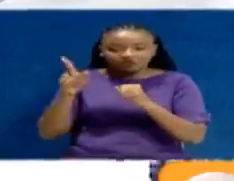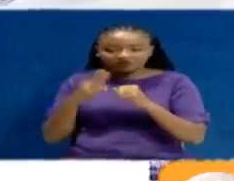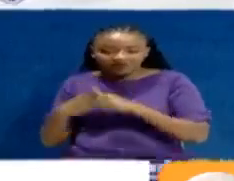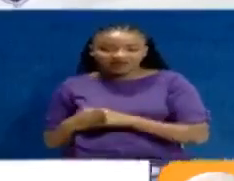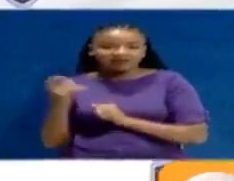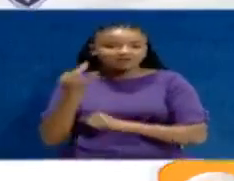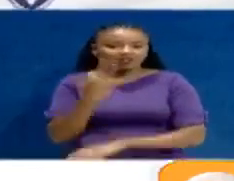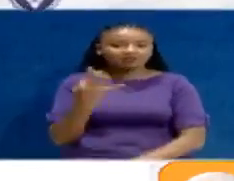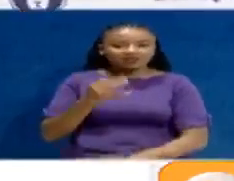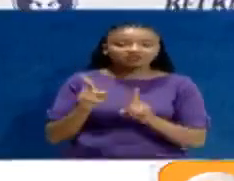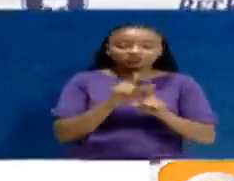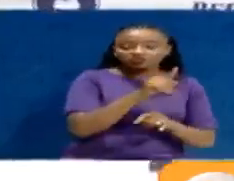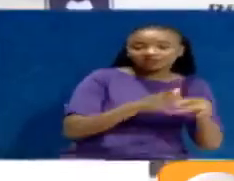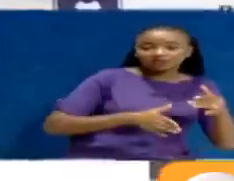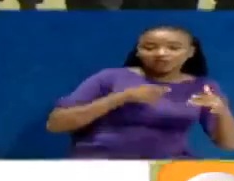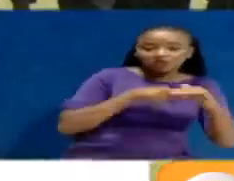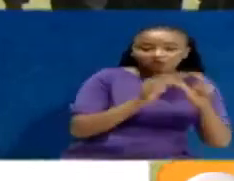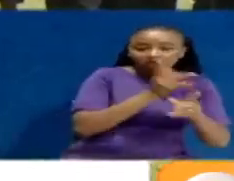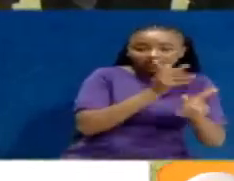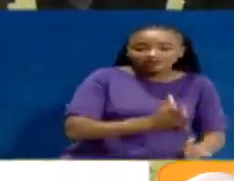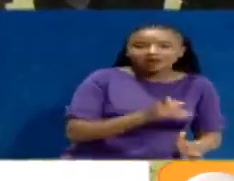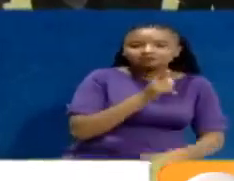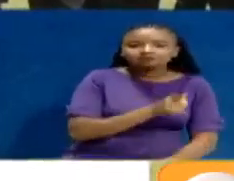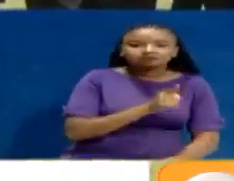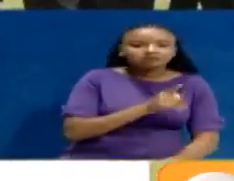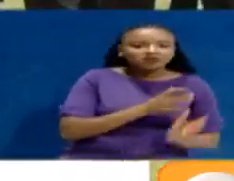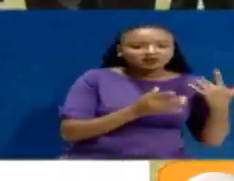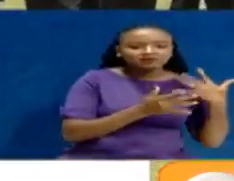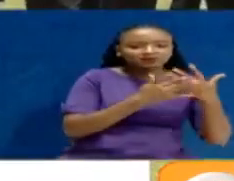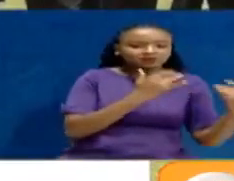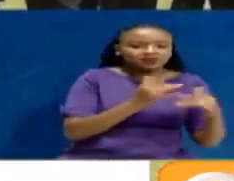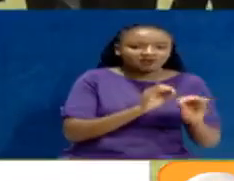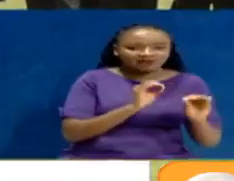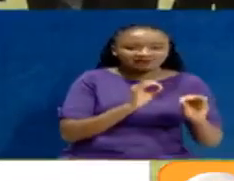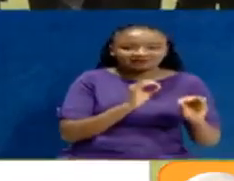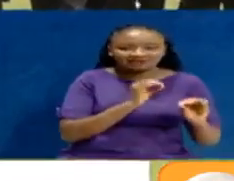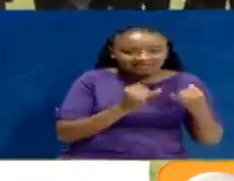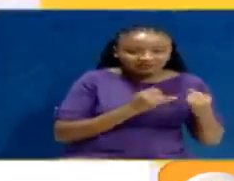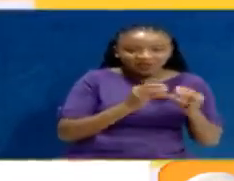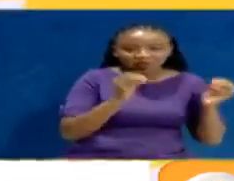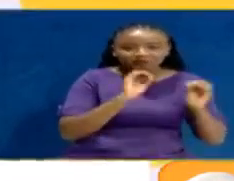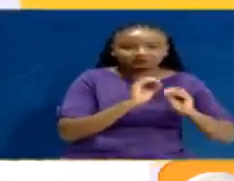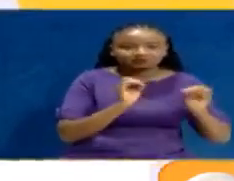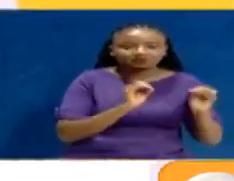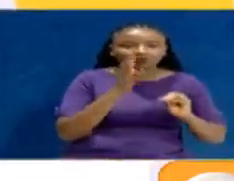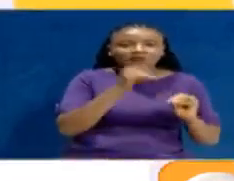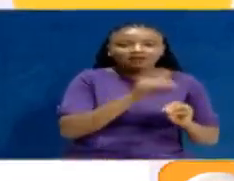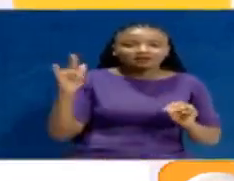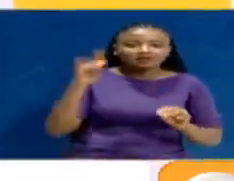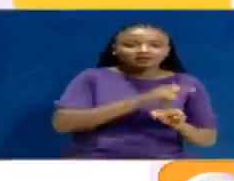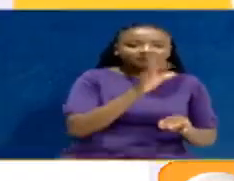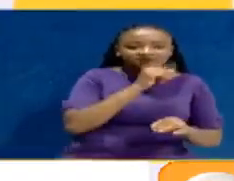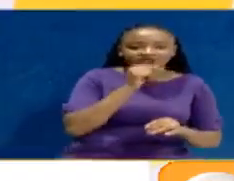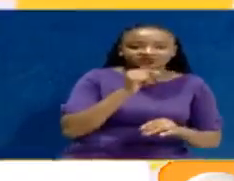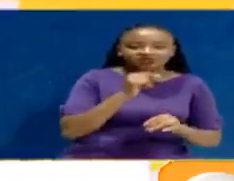in March. Keeper Kevin Opiyo, who had not enjoyed playing time since arriving from the National Super League side APS Bomet